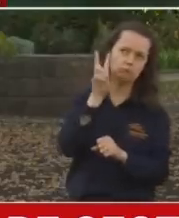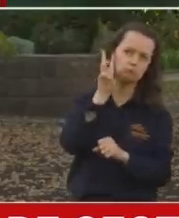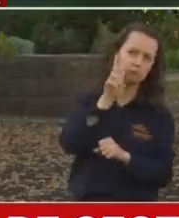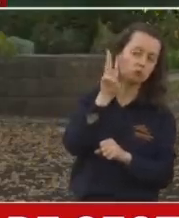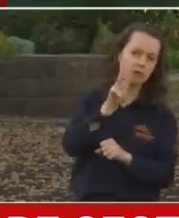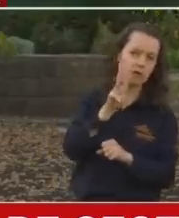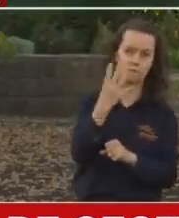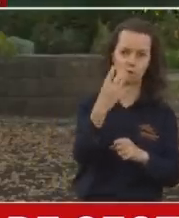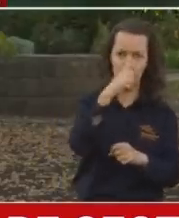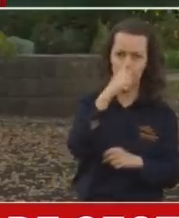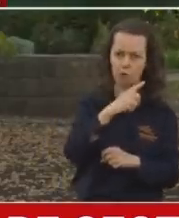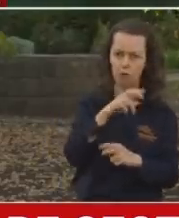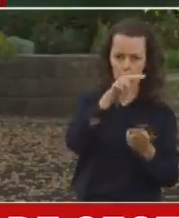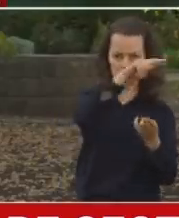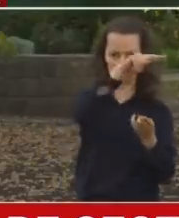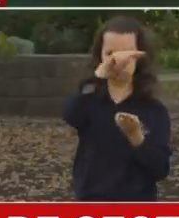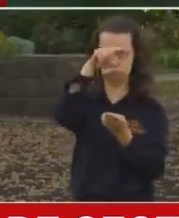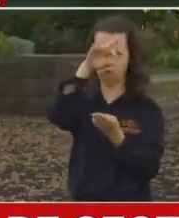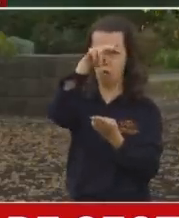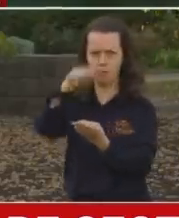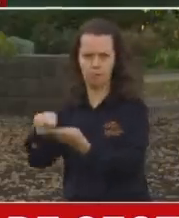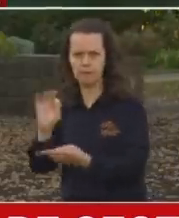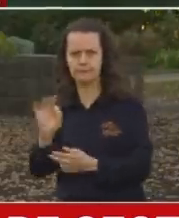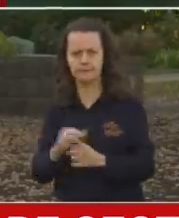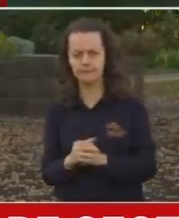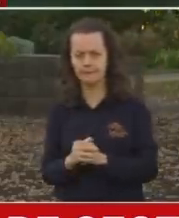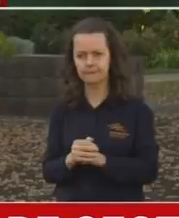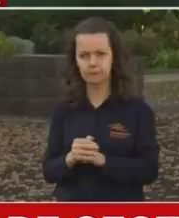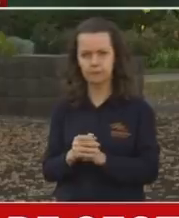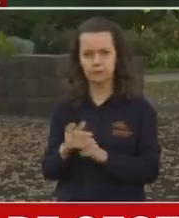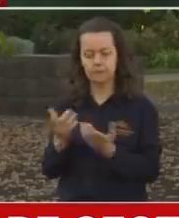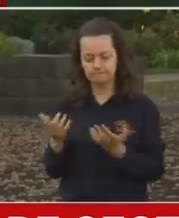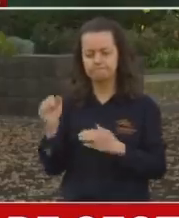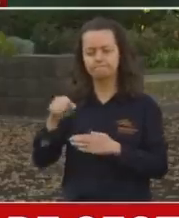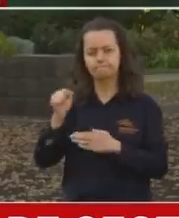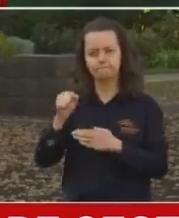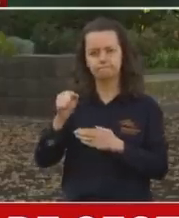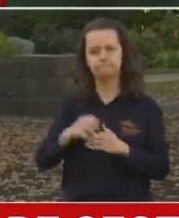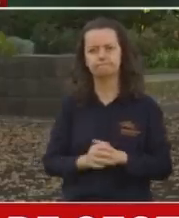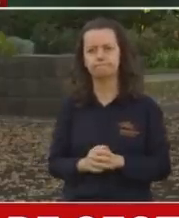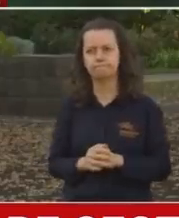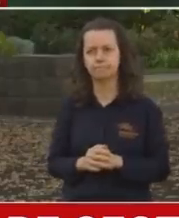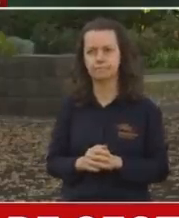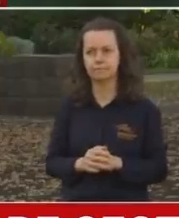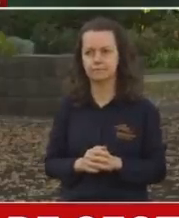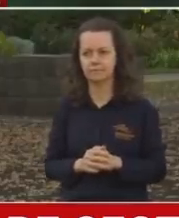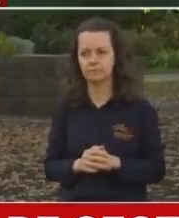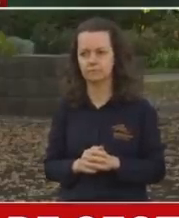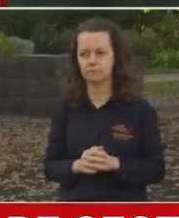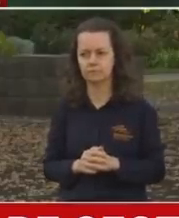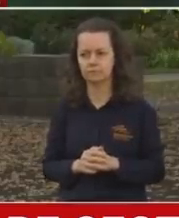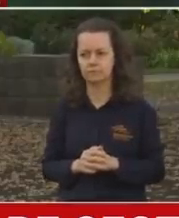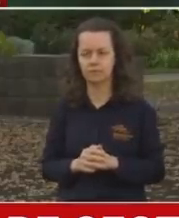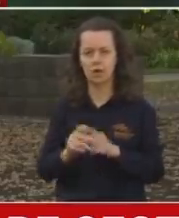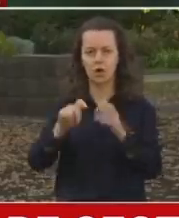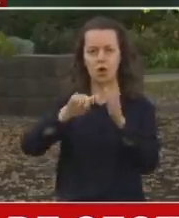the of a circuit breaker lockdown is for our public health team to get ahead of the outbreak and for the cases